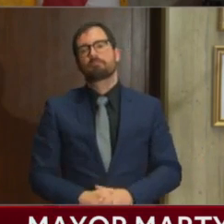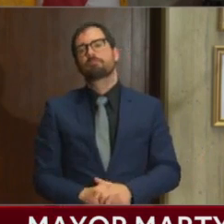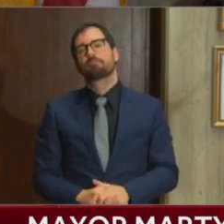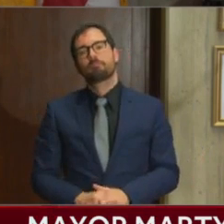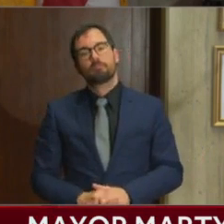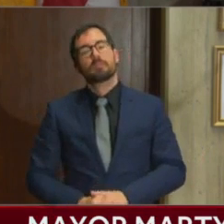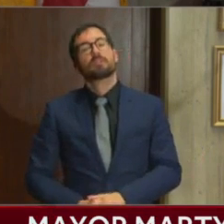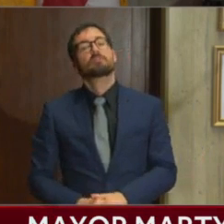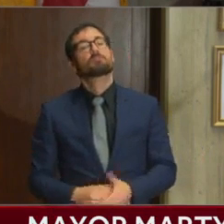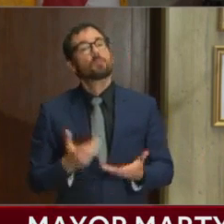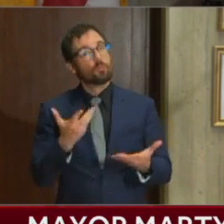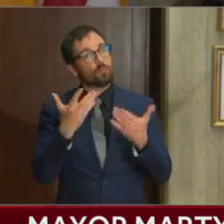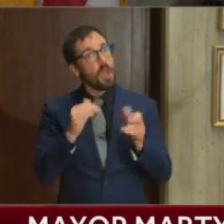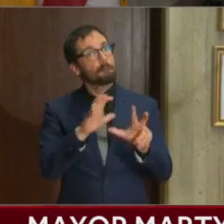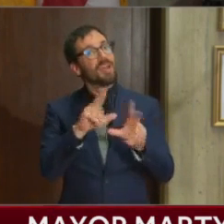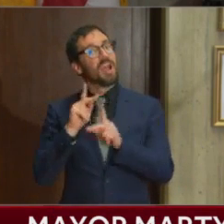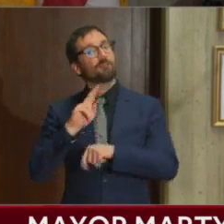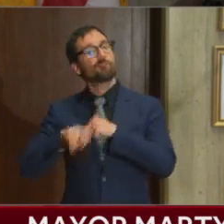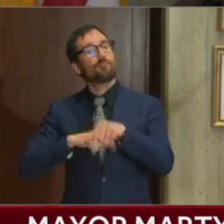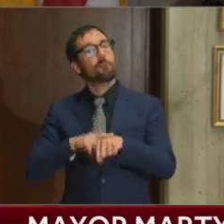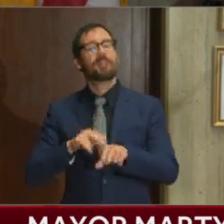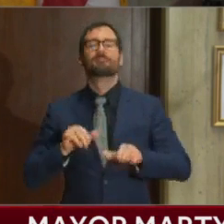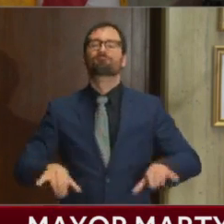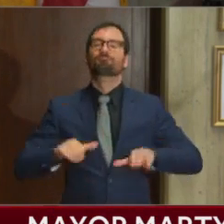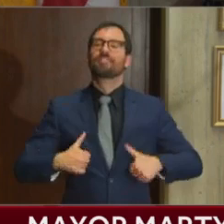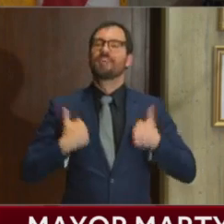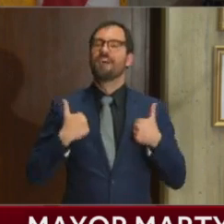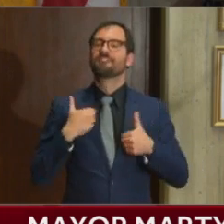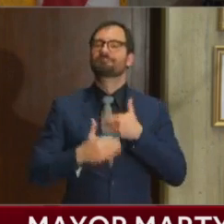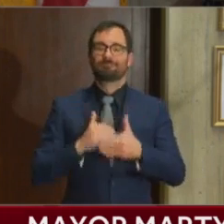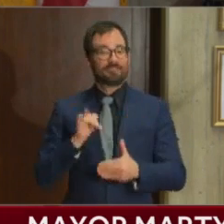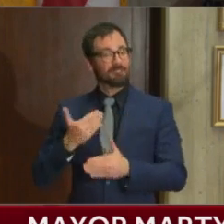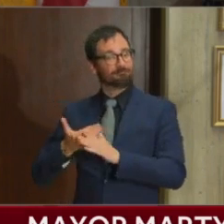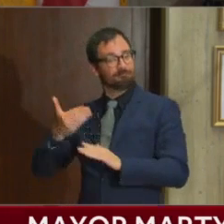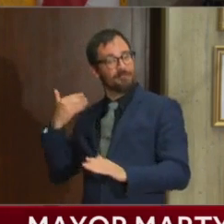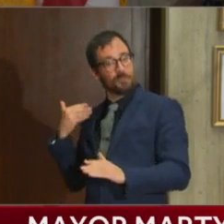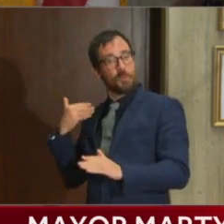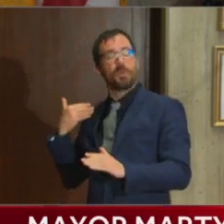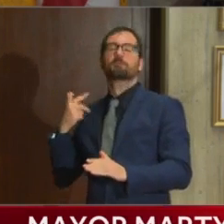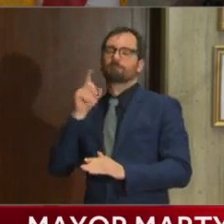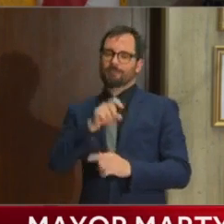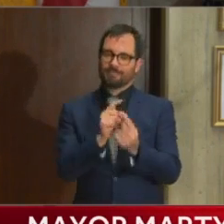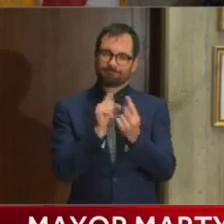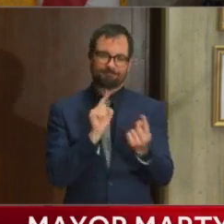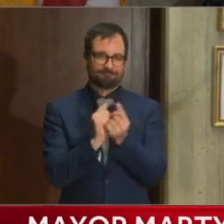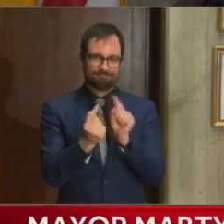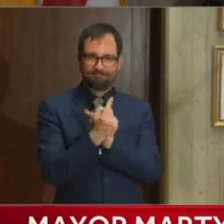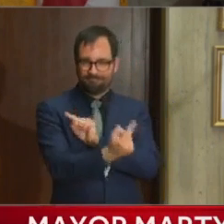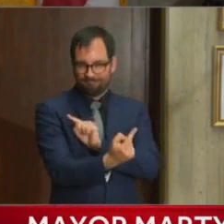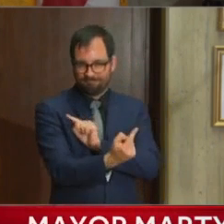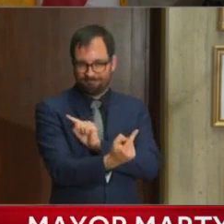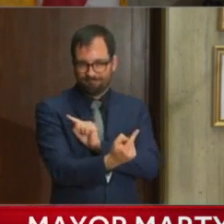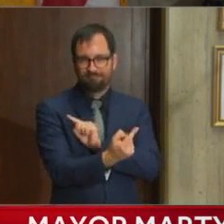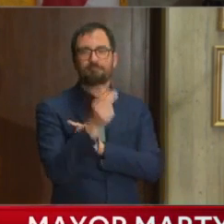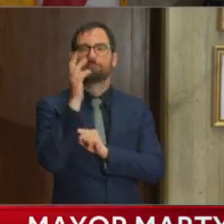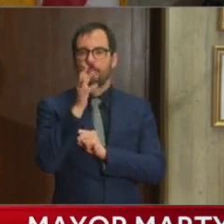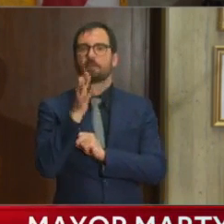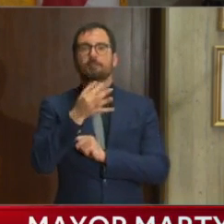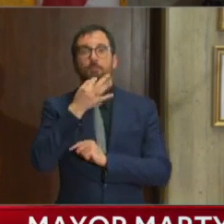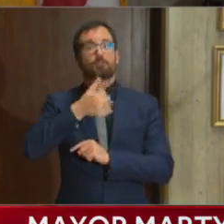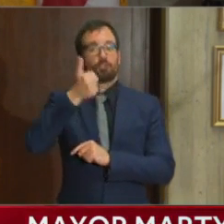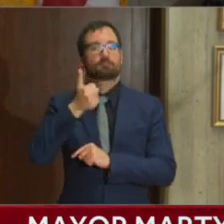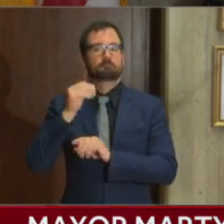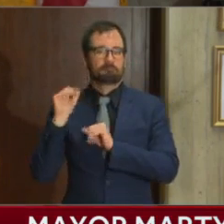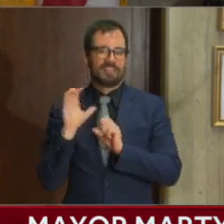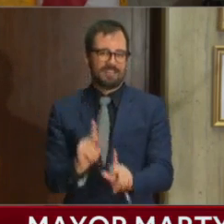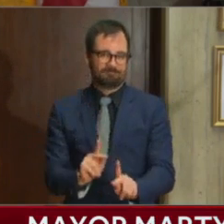and decisive action. The Boston Public Health Commission has been on this situation since early January, monitoring all